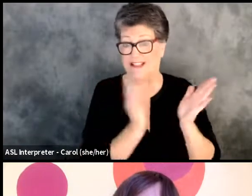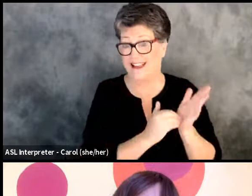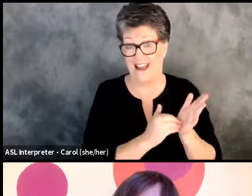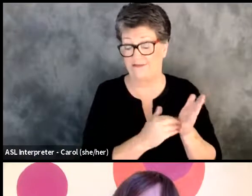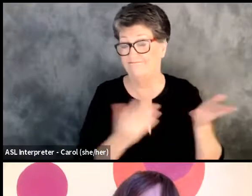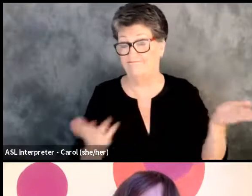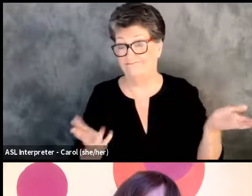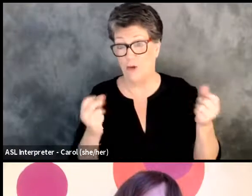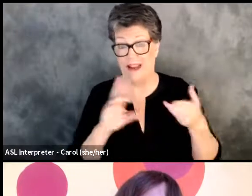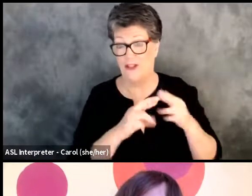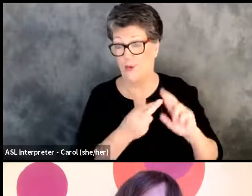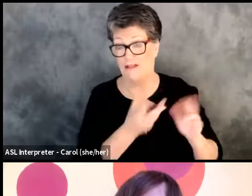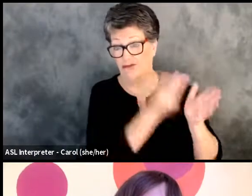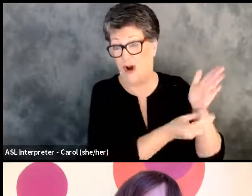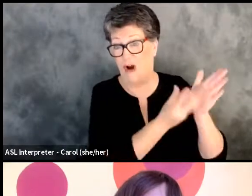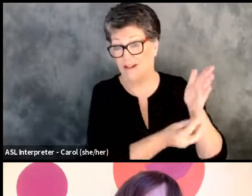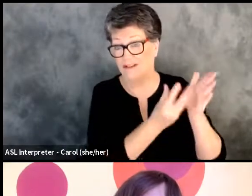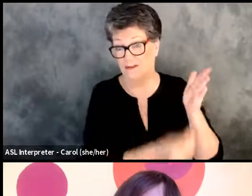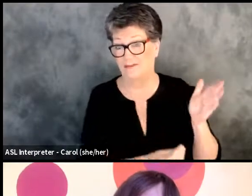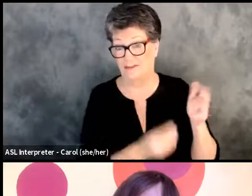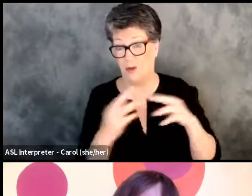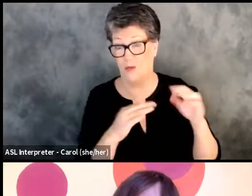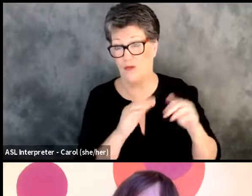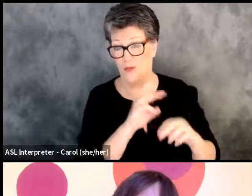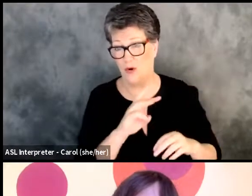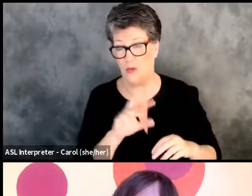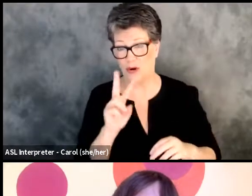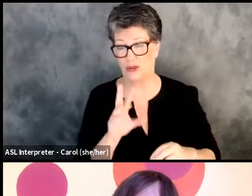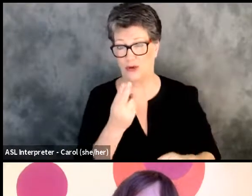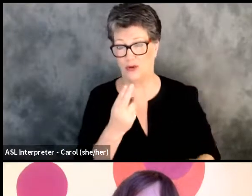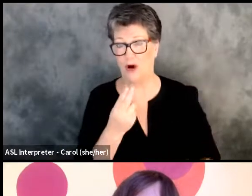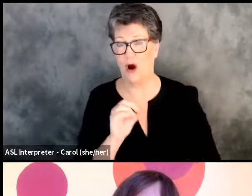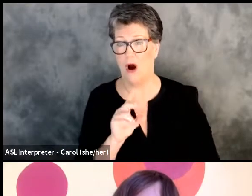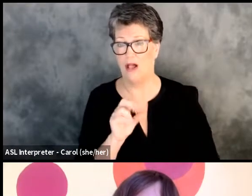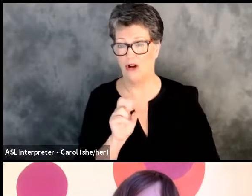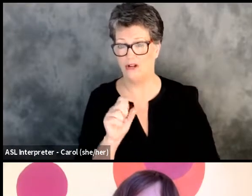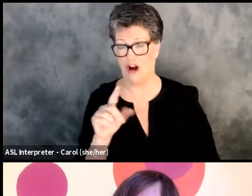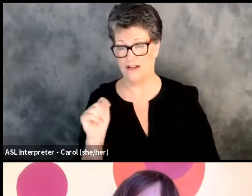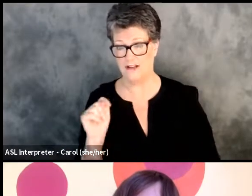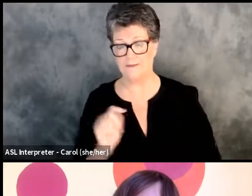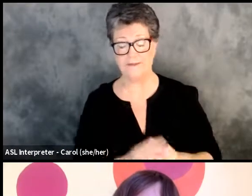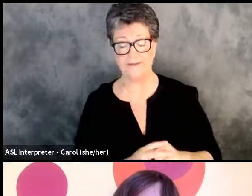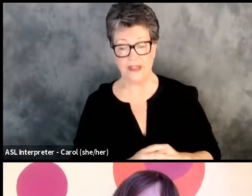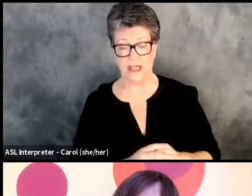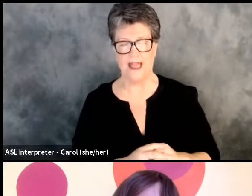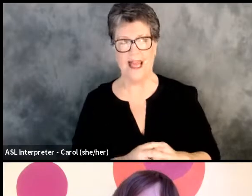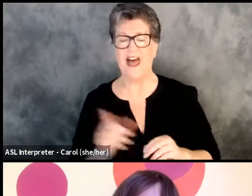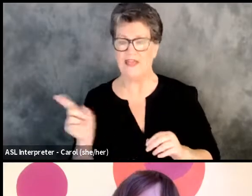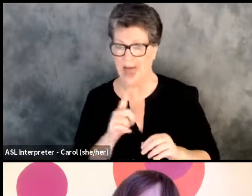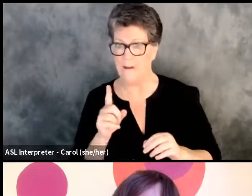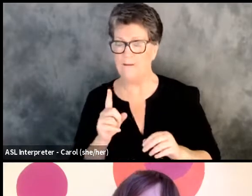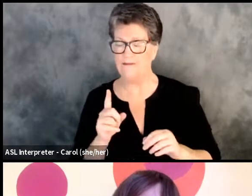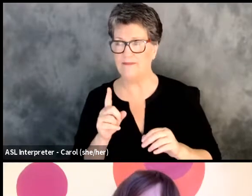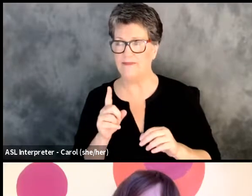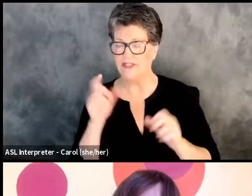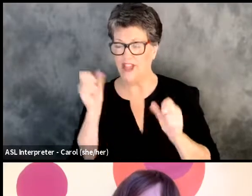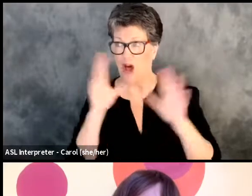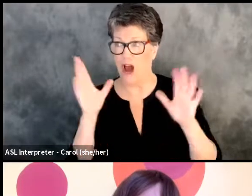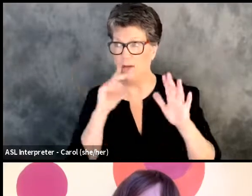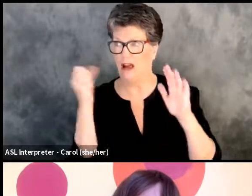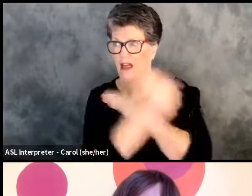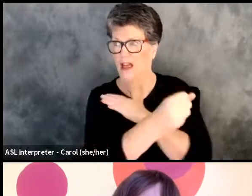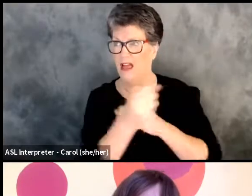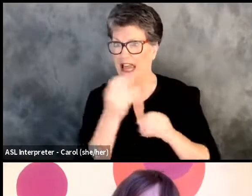many other relatives. So I think, the thought of them putting me in an